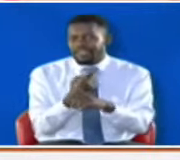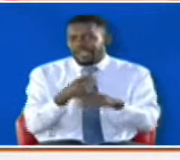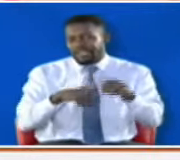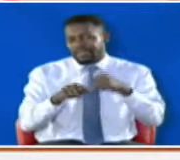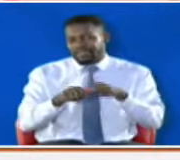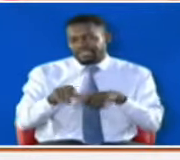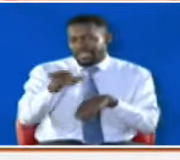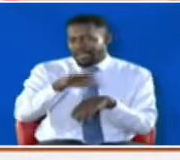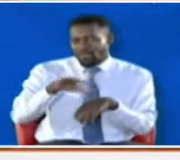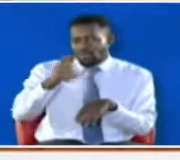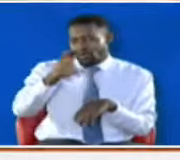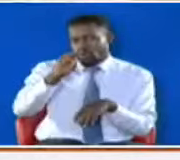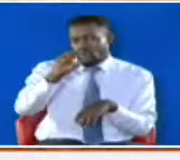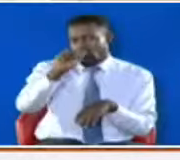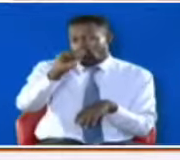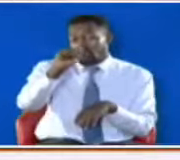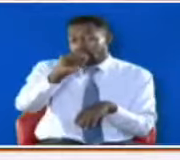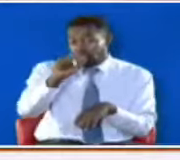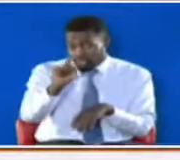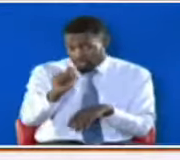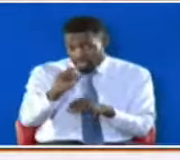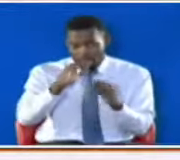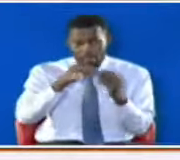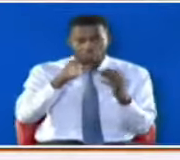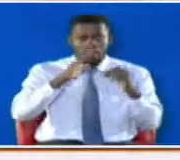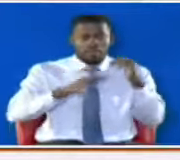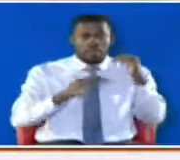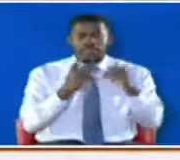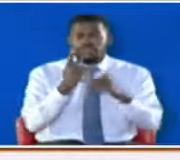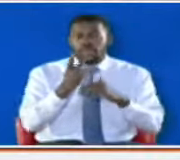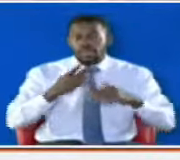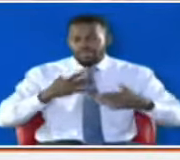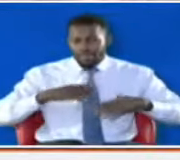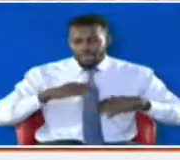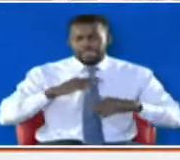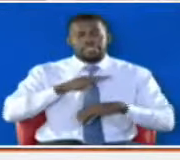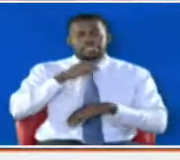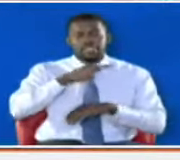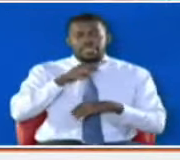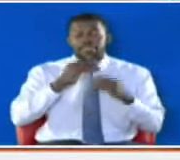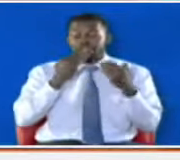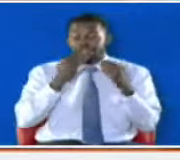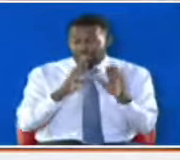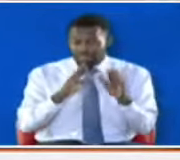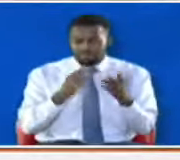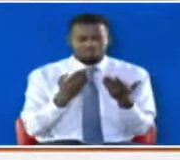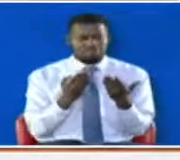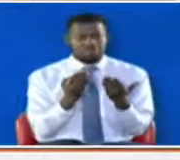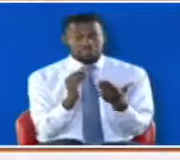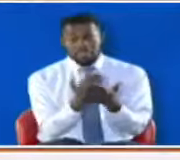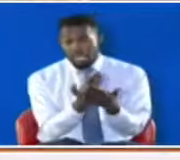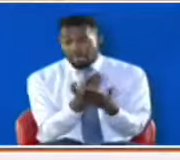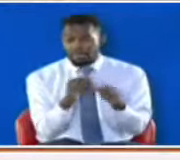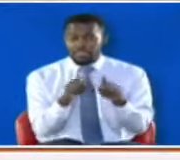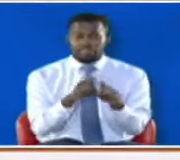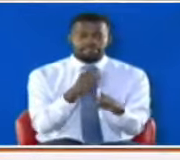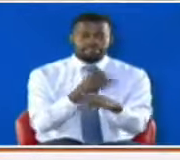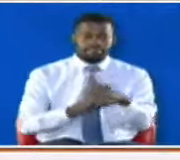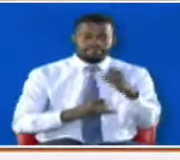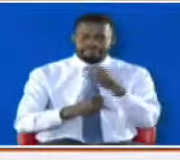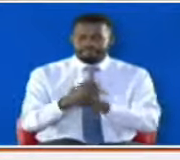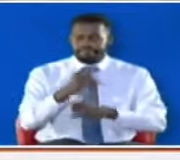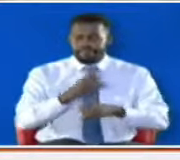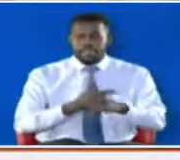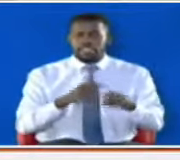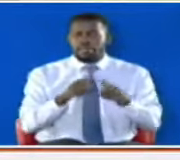the Kenyan coast. Over 200 people have so far lost their lives, while others injured, with property of unknown